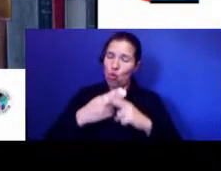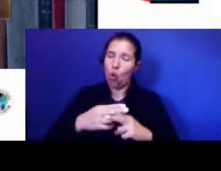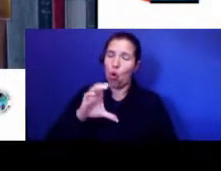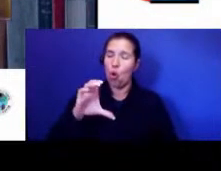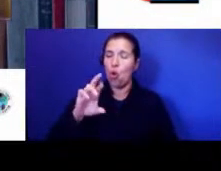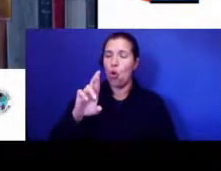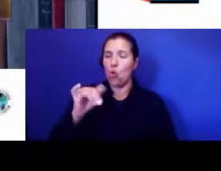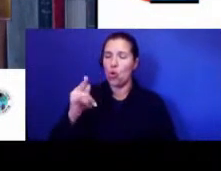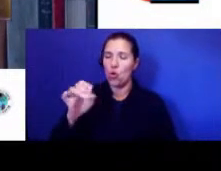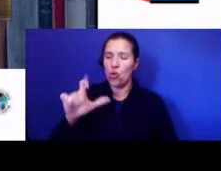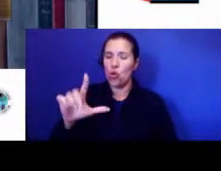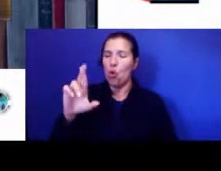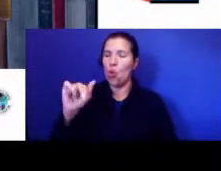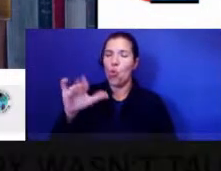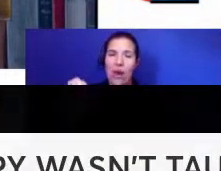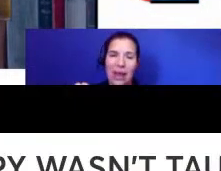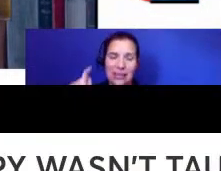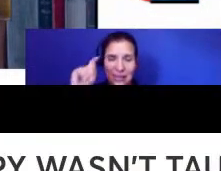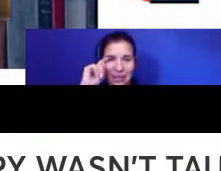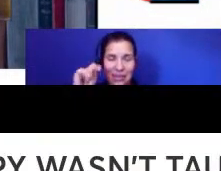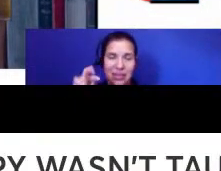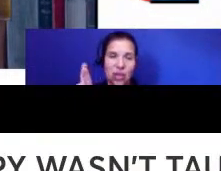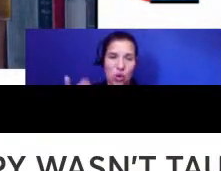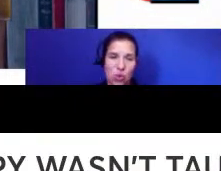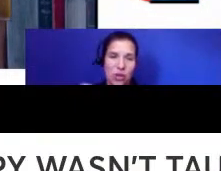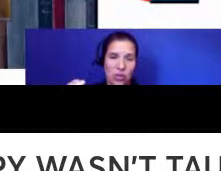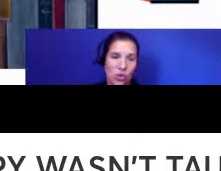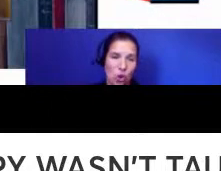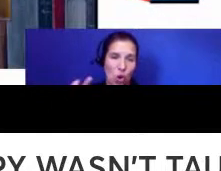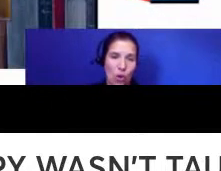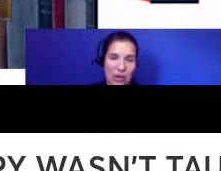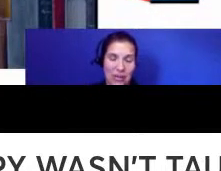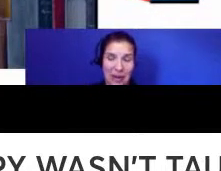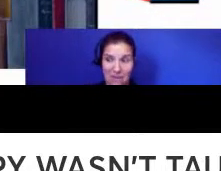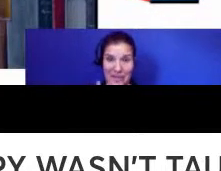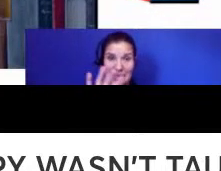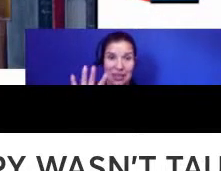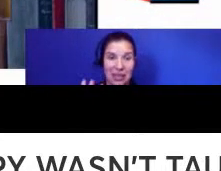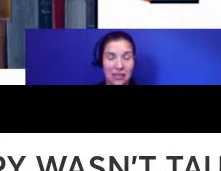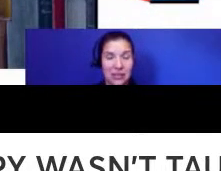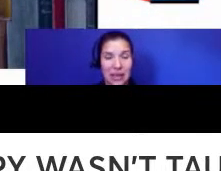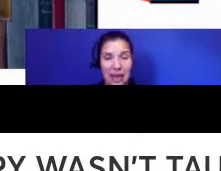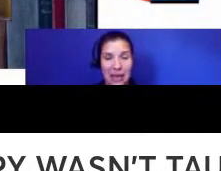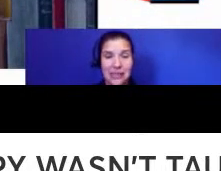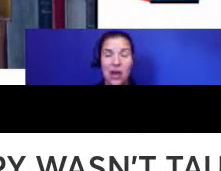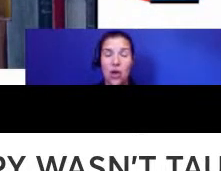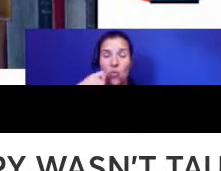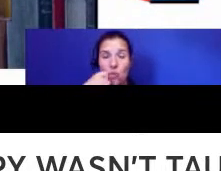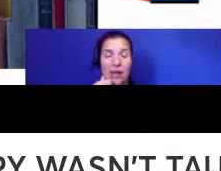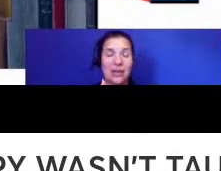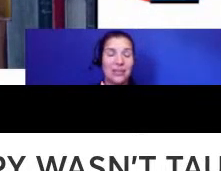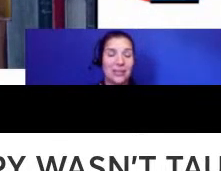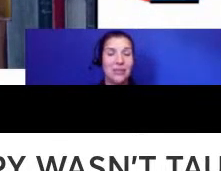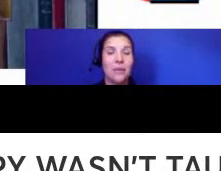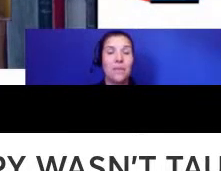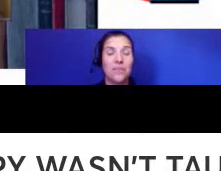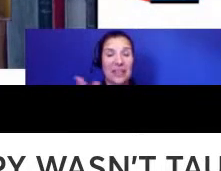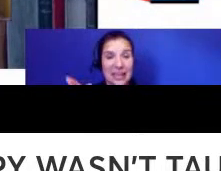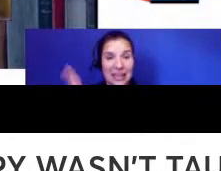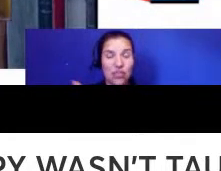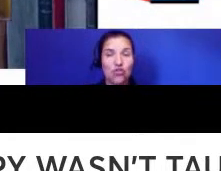theory. Now, having gentrified this entire terrain of anti-racist histories, prisms,